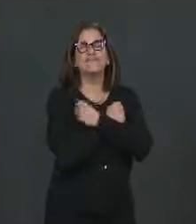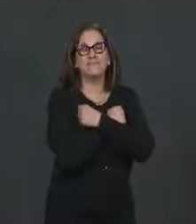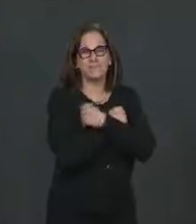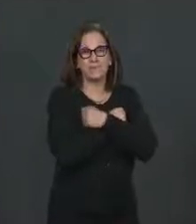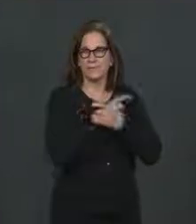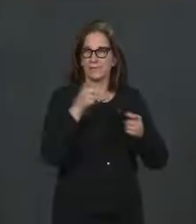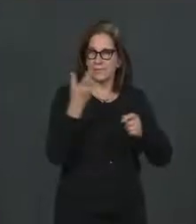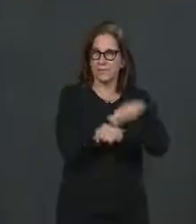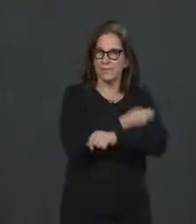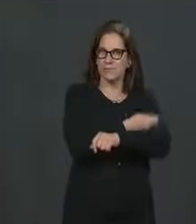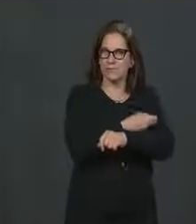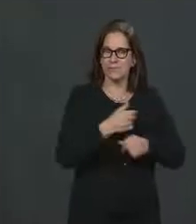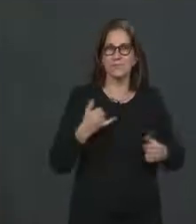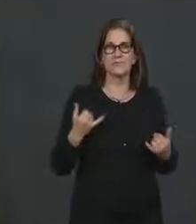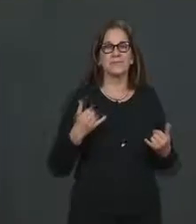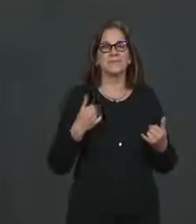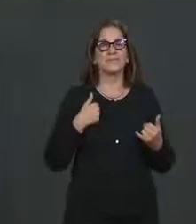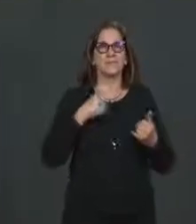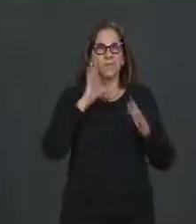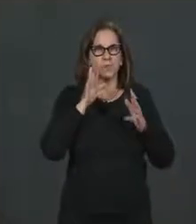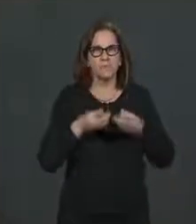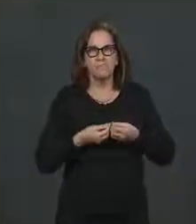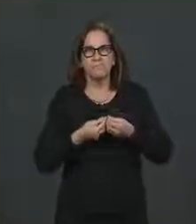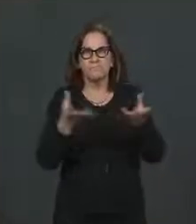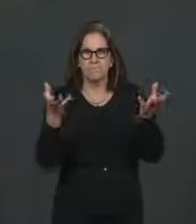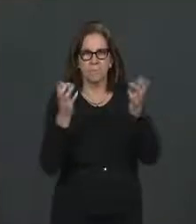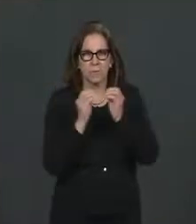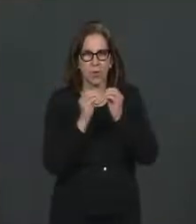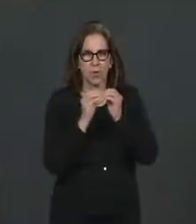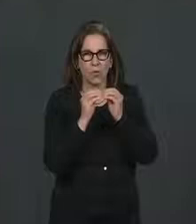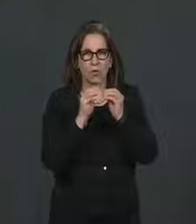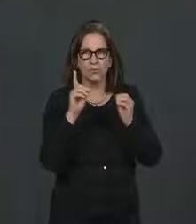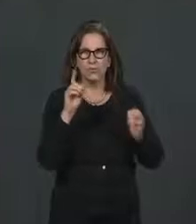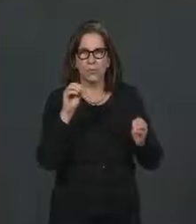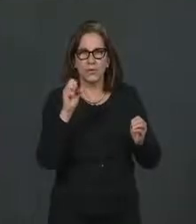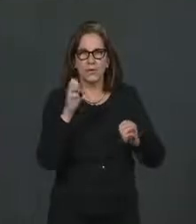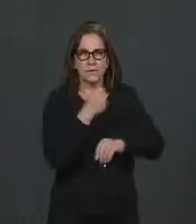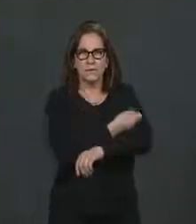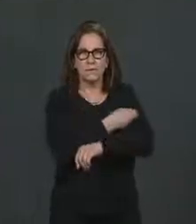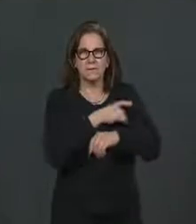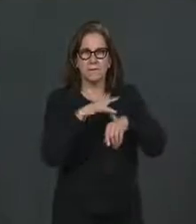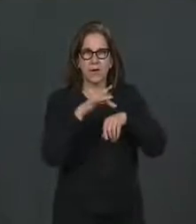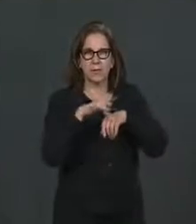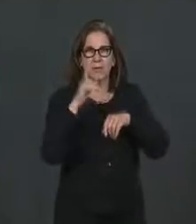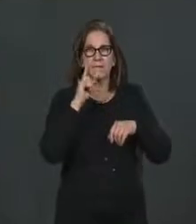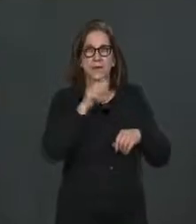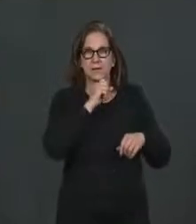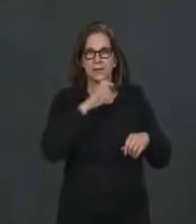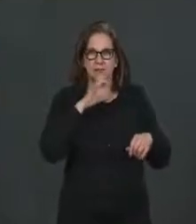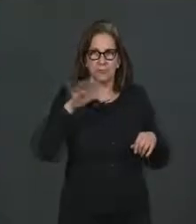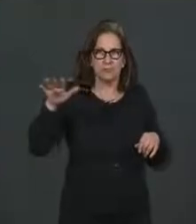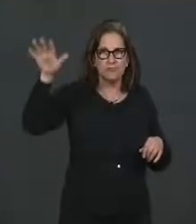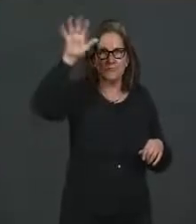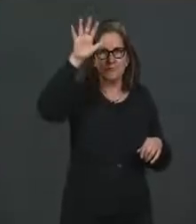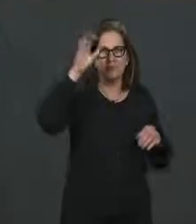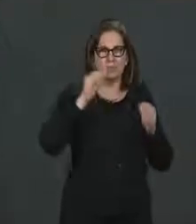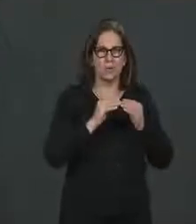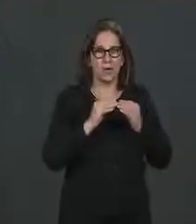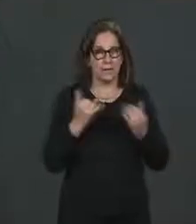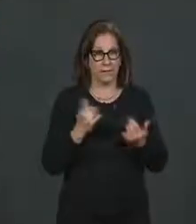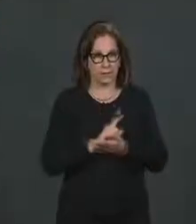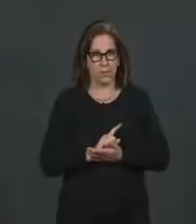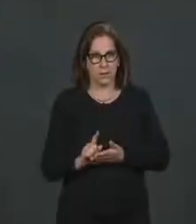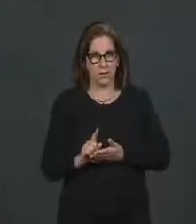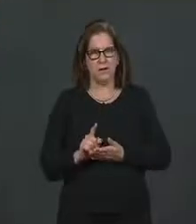more doses of vaccine available for seniors this week than any week thus far. So